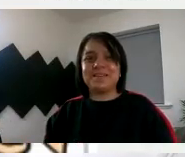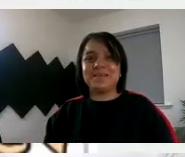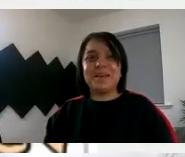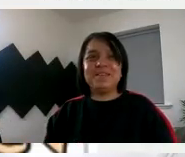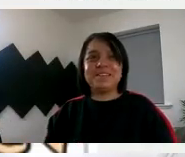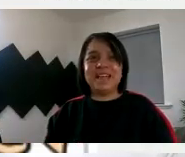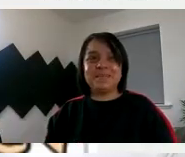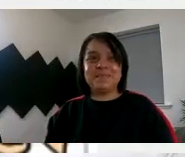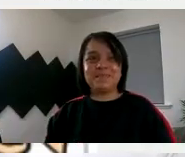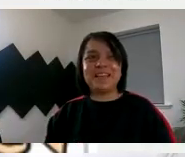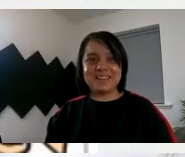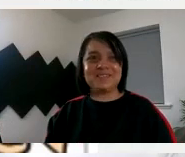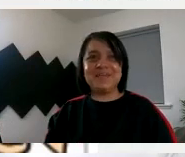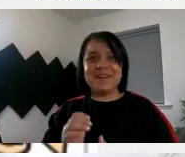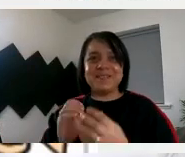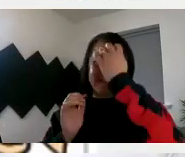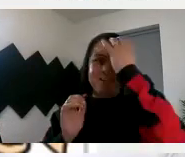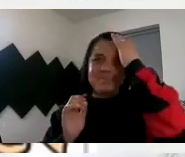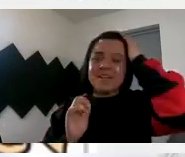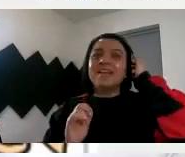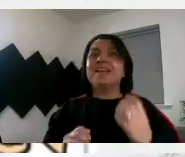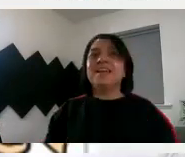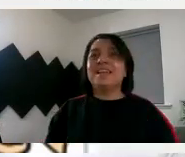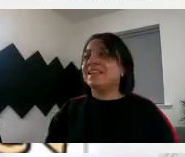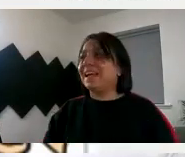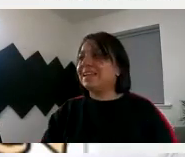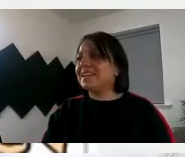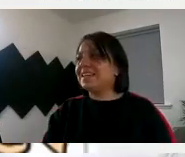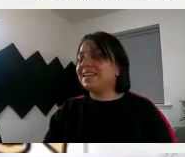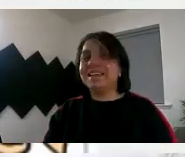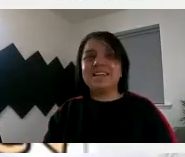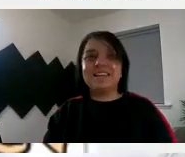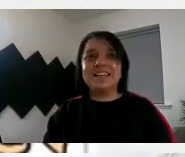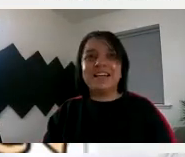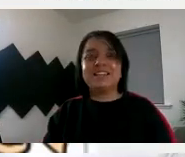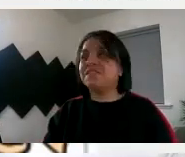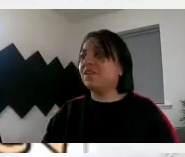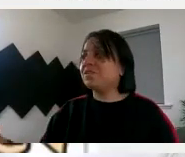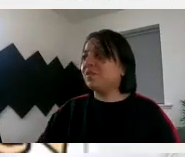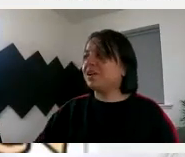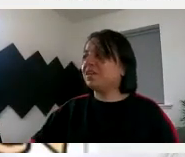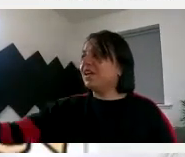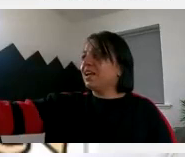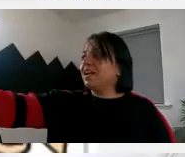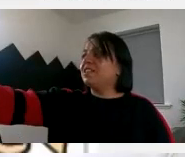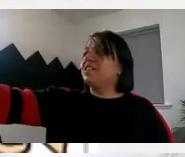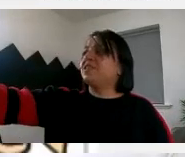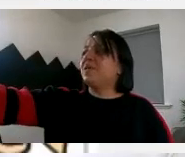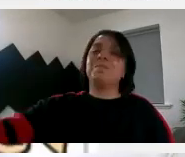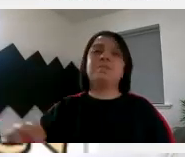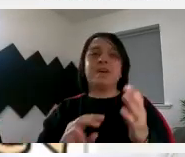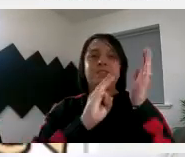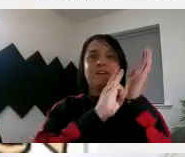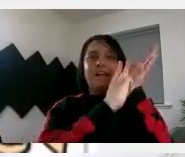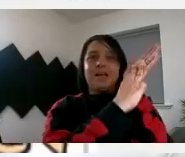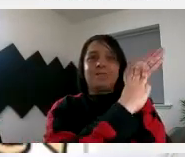Got two Marys, M. Yeah, that's right, Mary. Yep. Nancy. Nancy's is followed quite easily to M